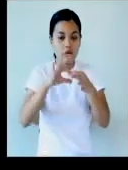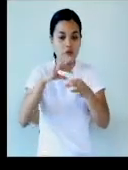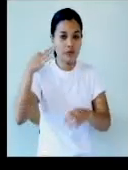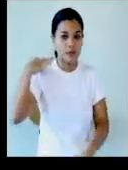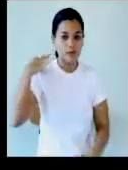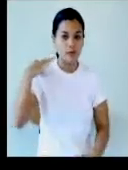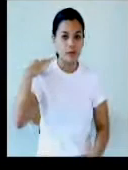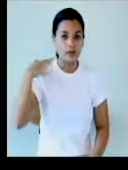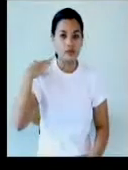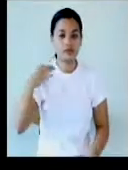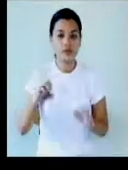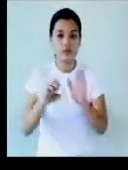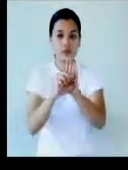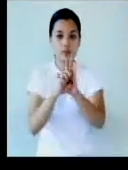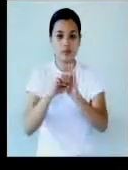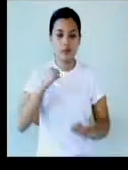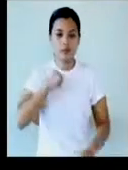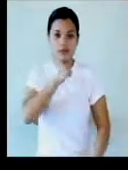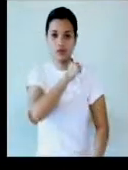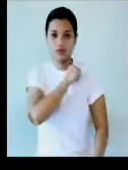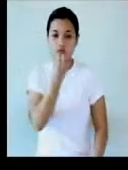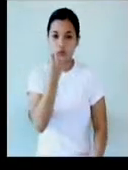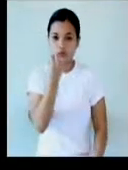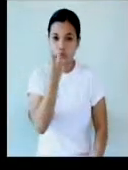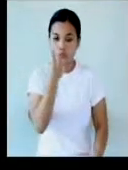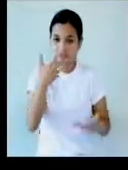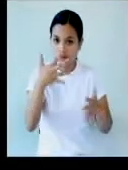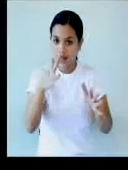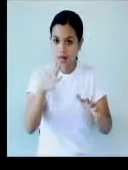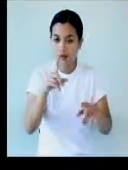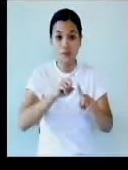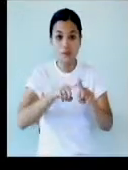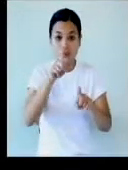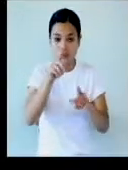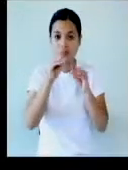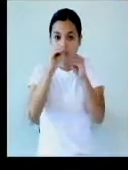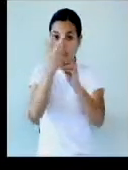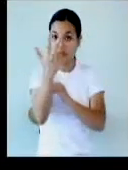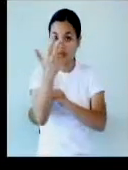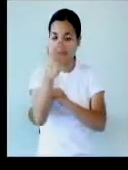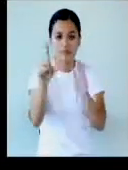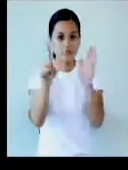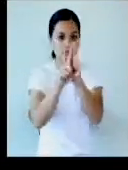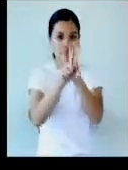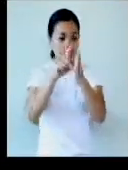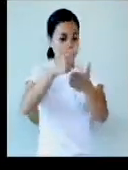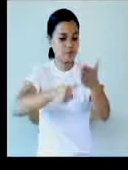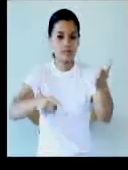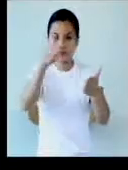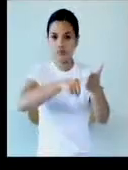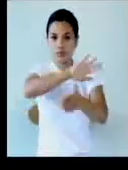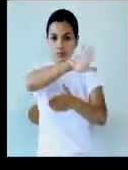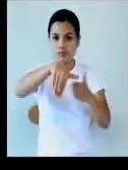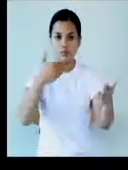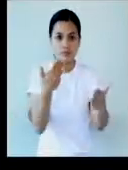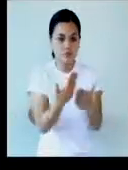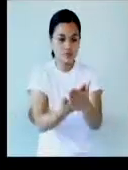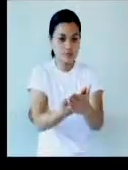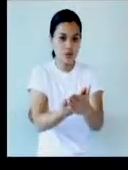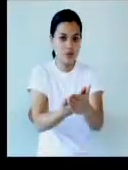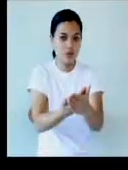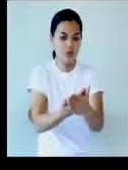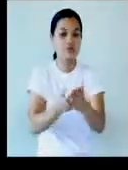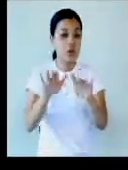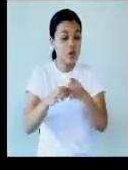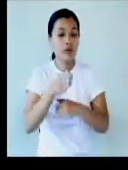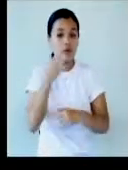each position. If you shade 13 ovals for the senatorial position, where only 12 seats are available, none of your 13 votes will be